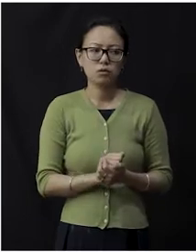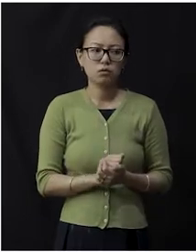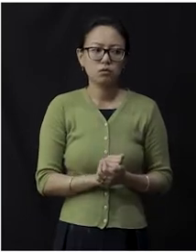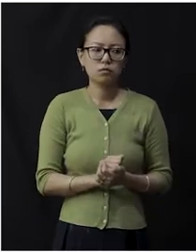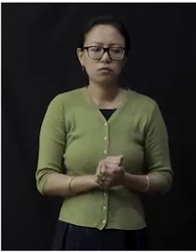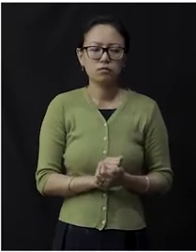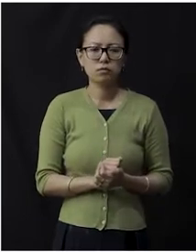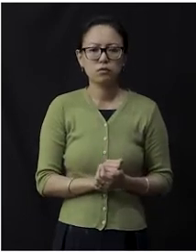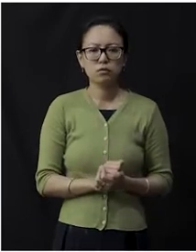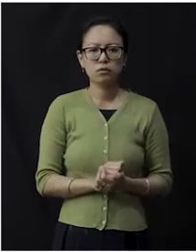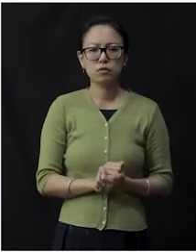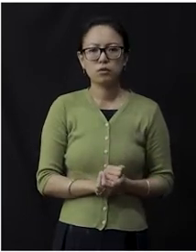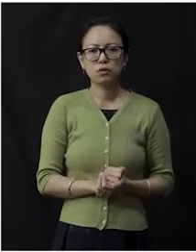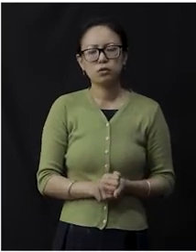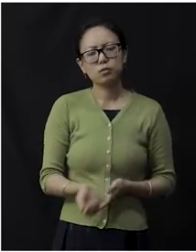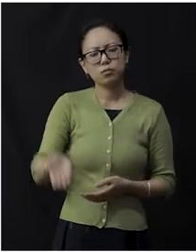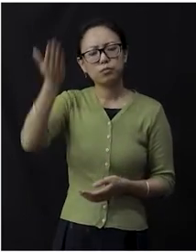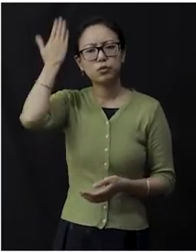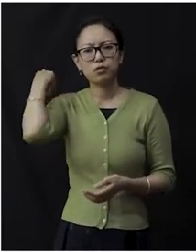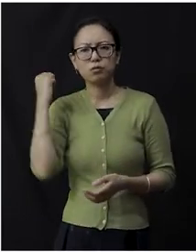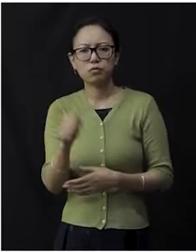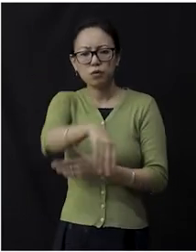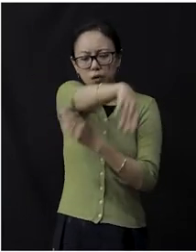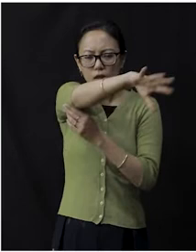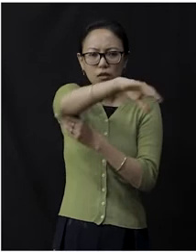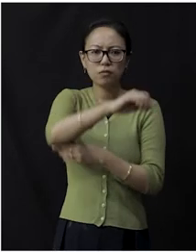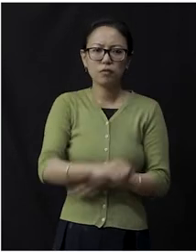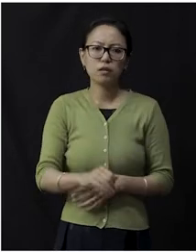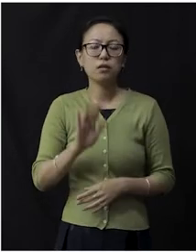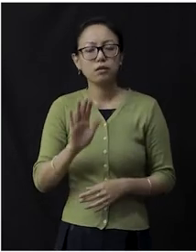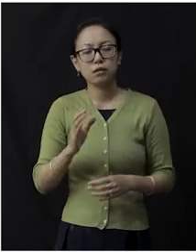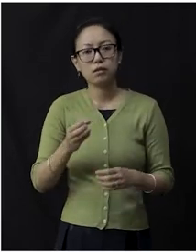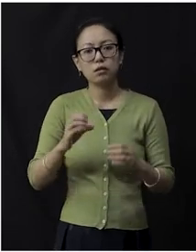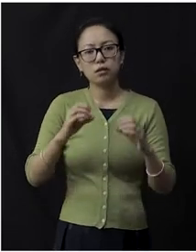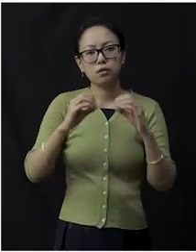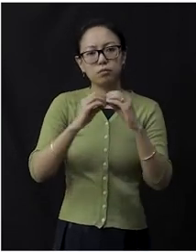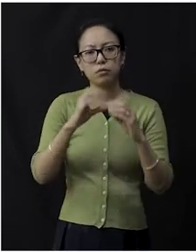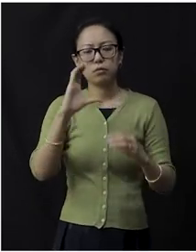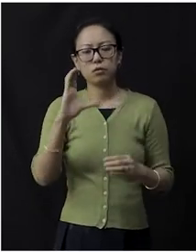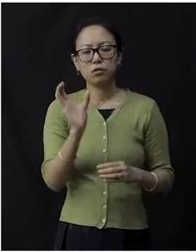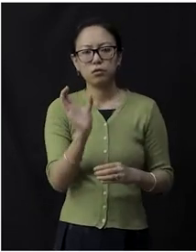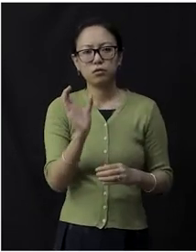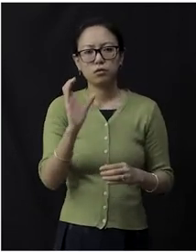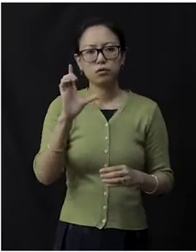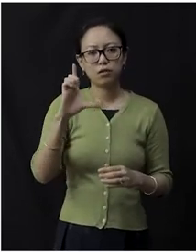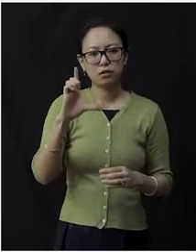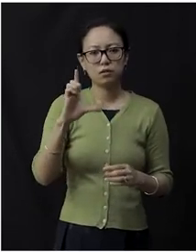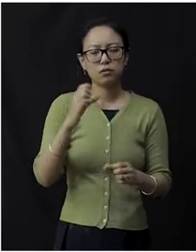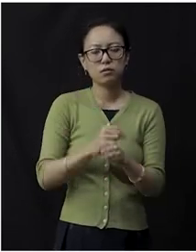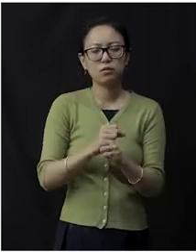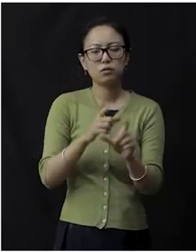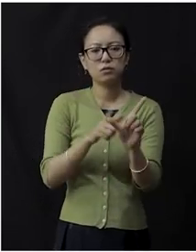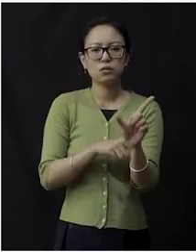that the elephants had. So there was a baby elephant who was very, very curious about